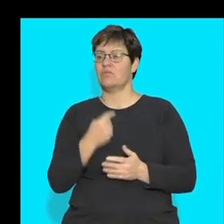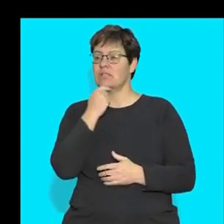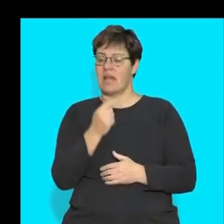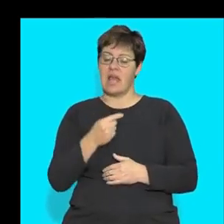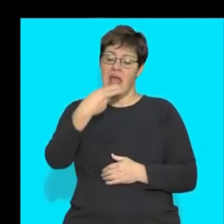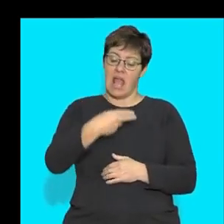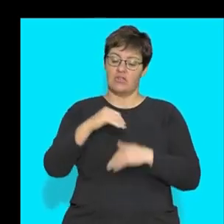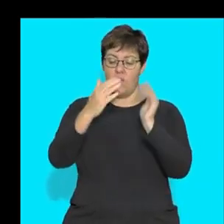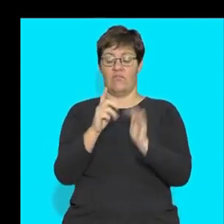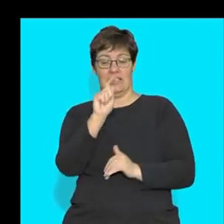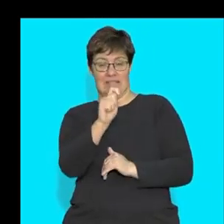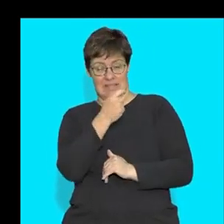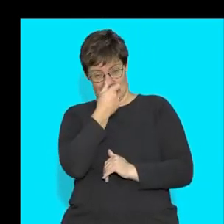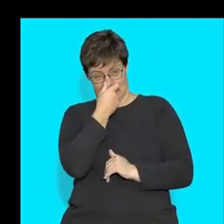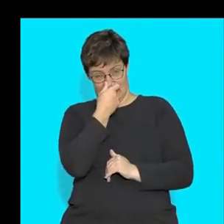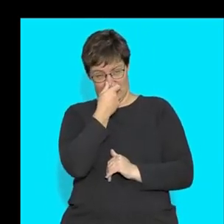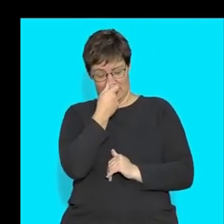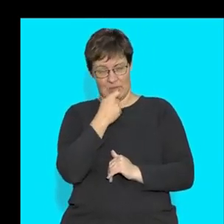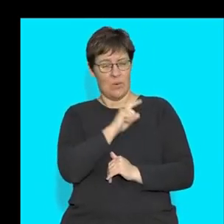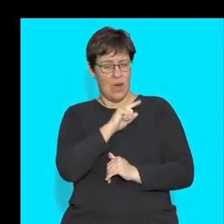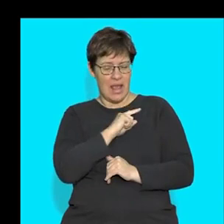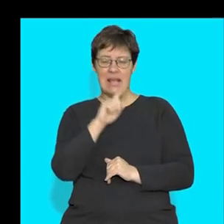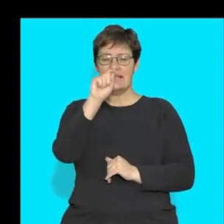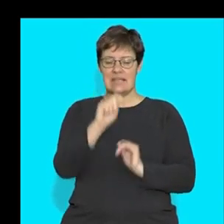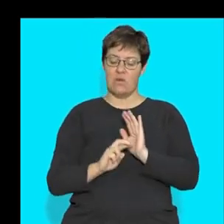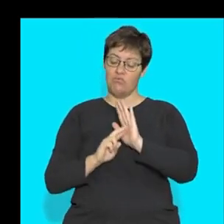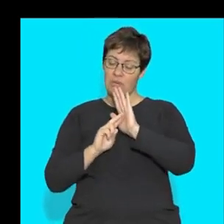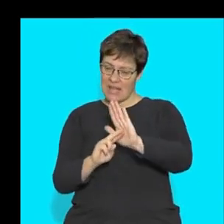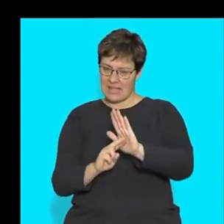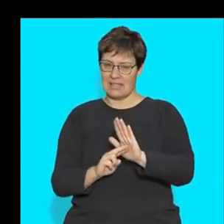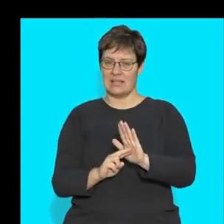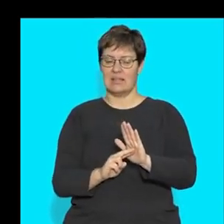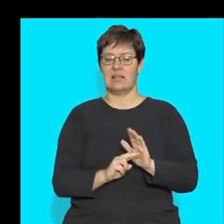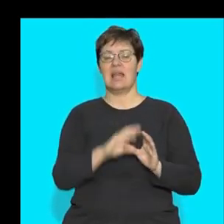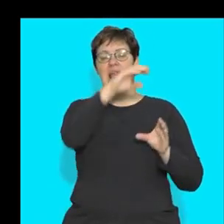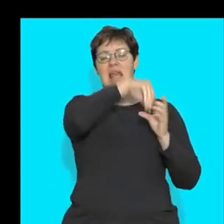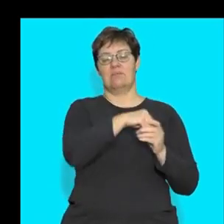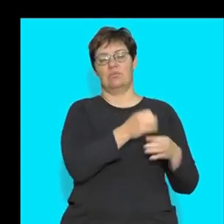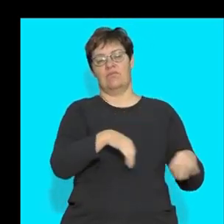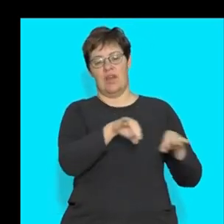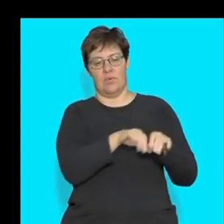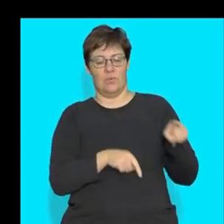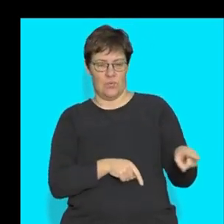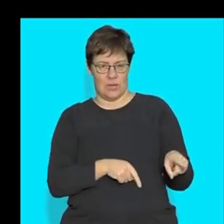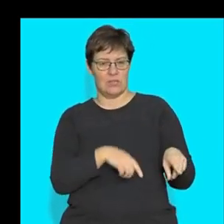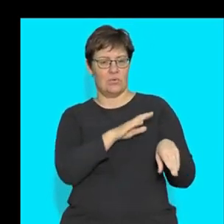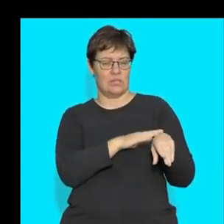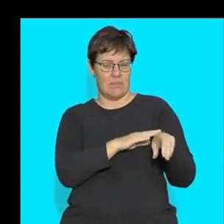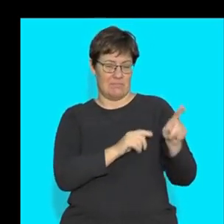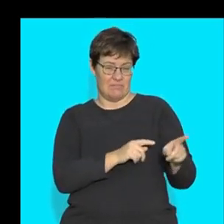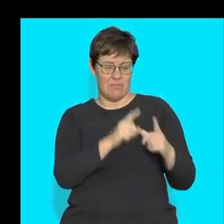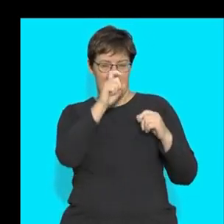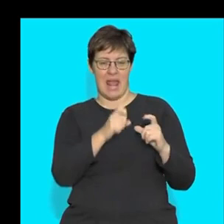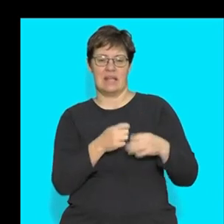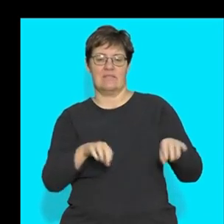say maybe h of t, right? Why? Because the t will represent the input value, which is